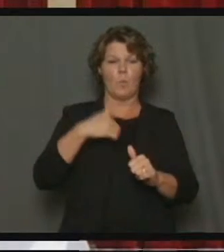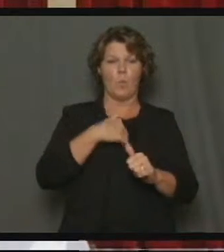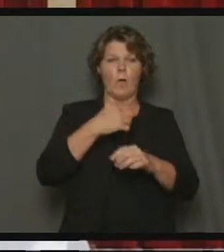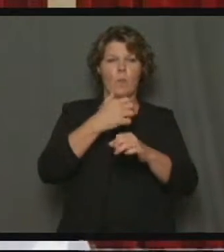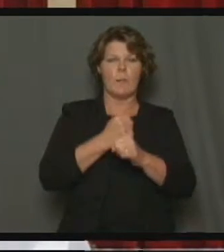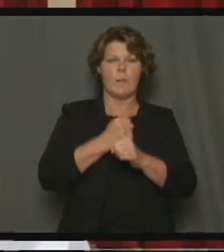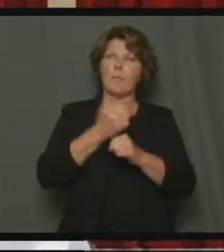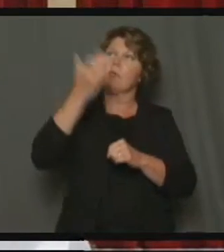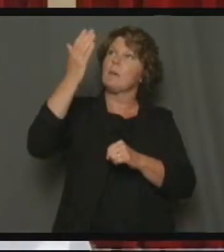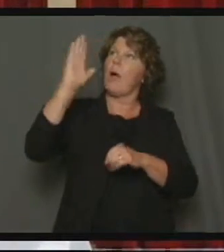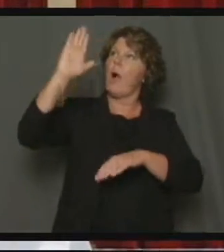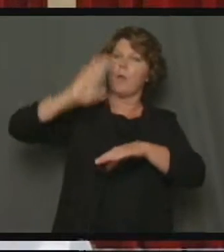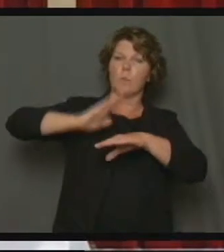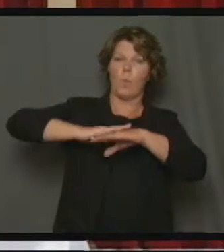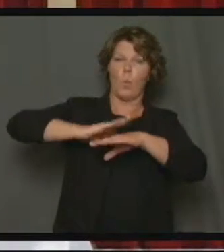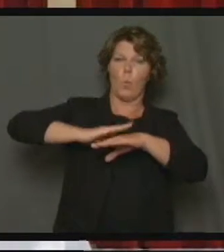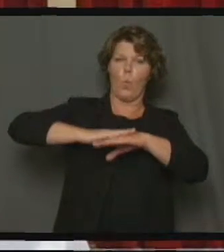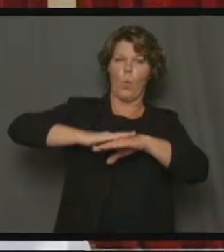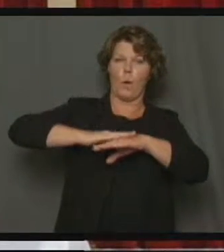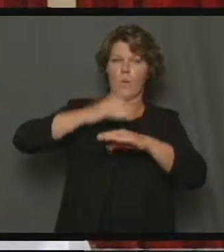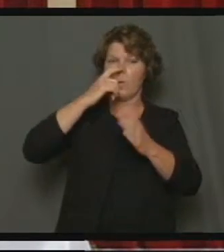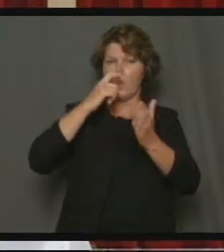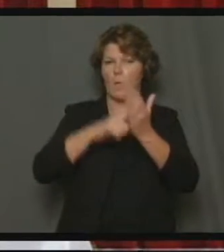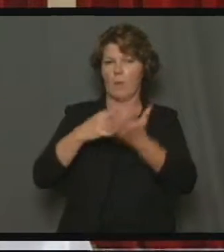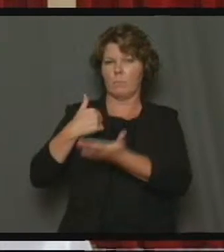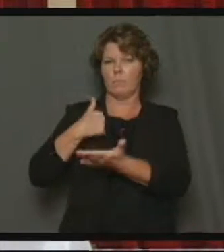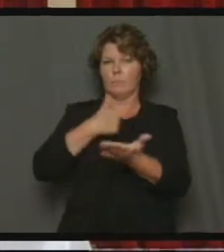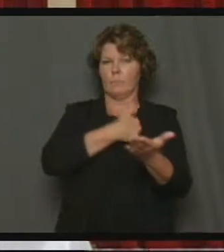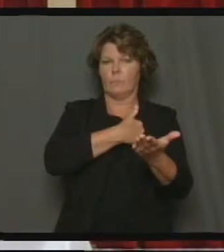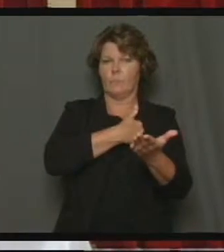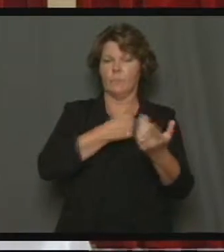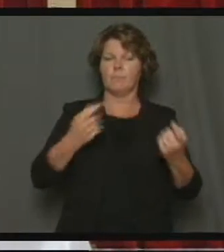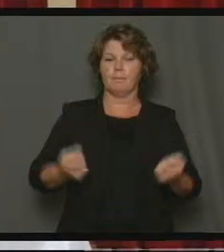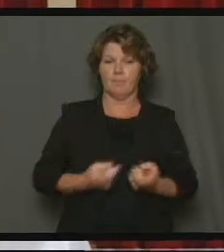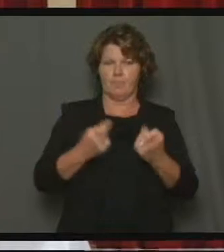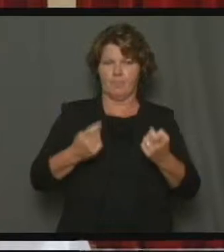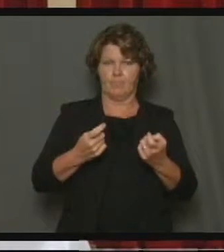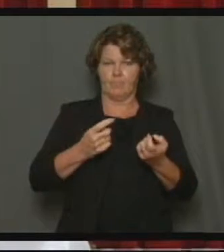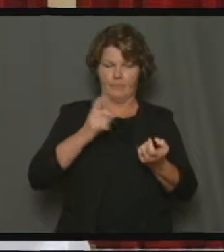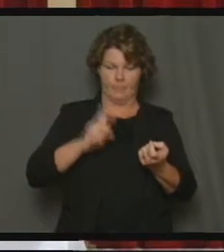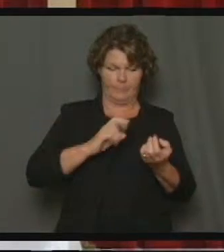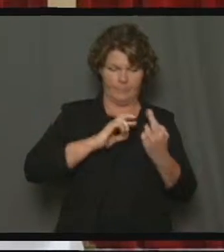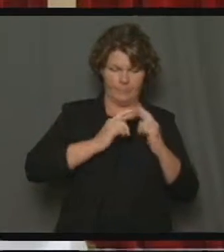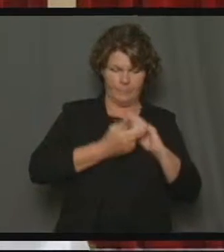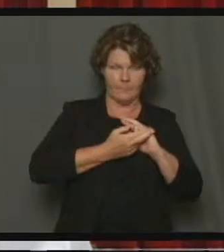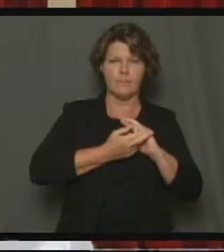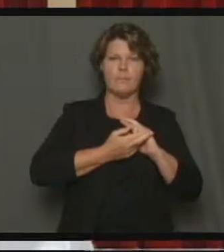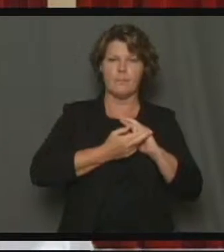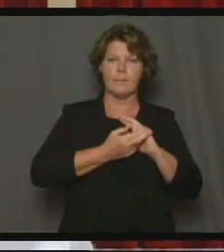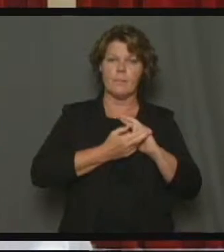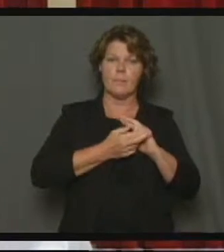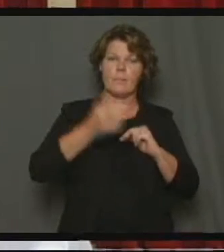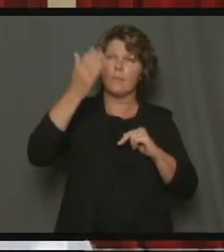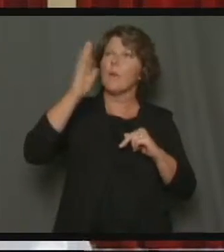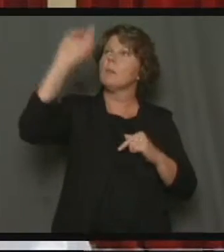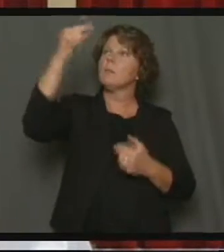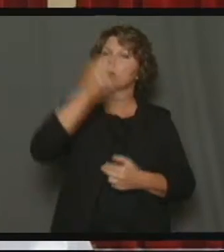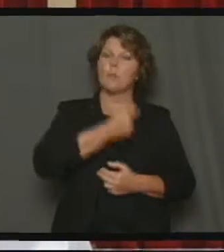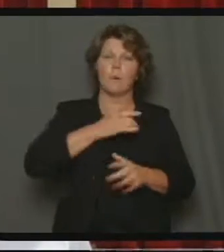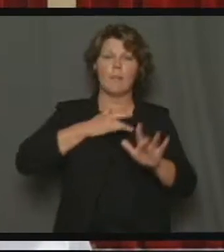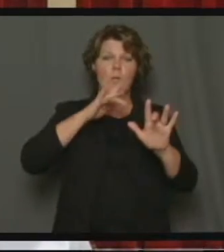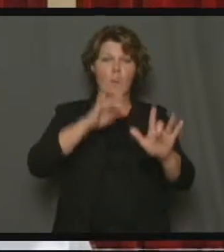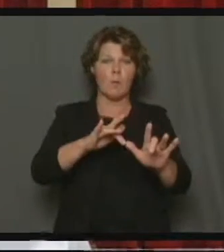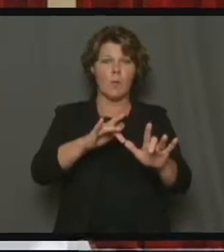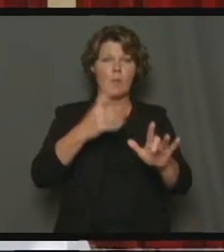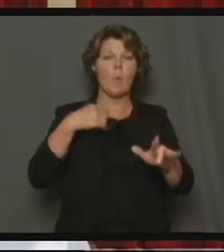God's warning to recognize our own sinfulness and our need to repent. And then by God's grace and mercy, we